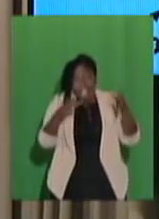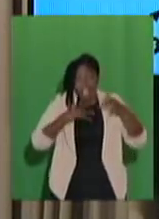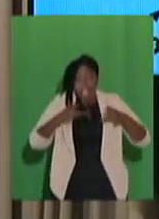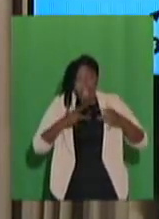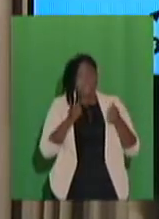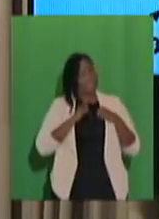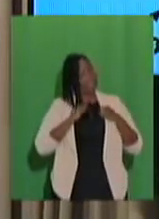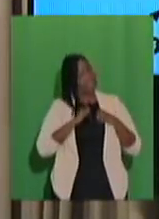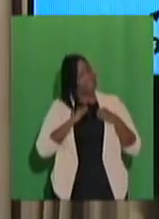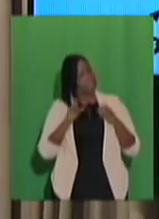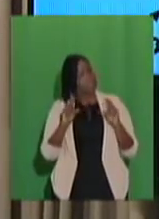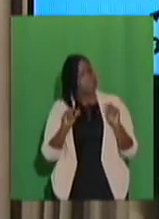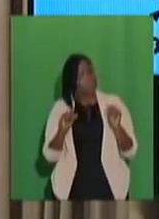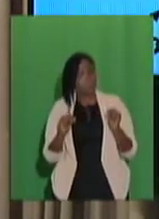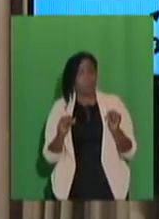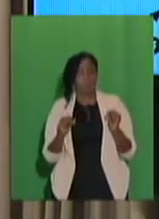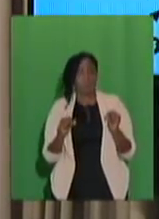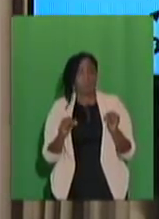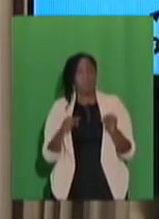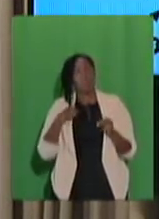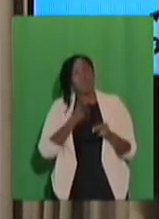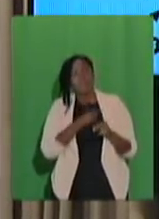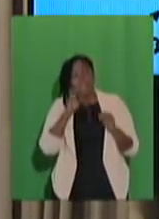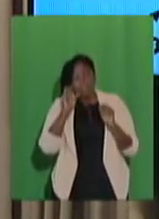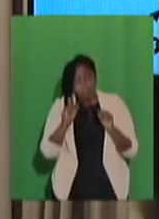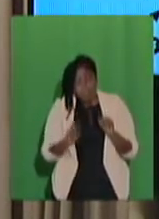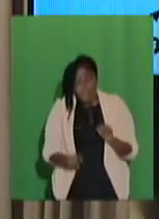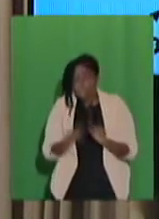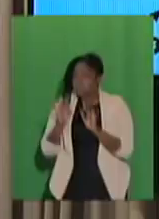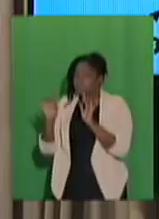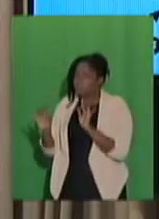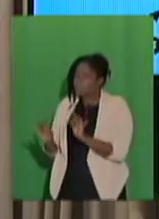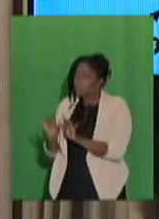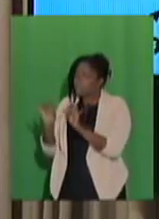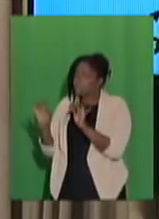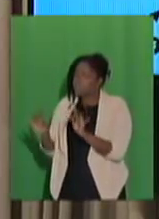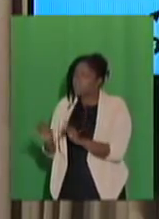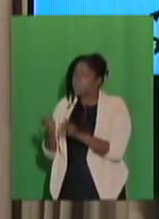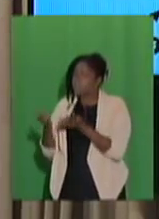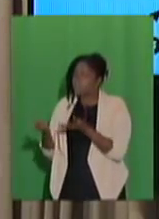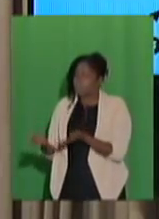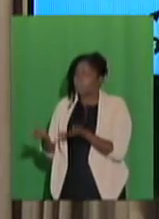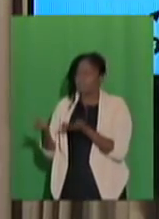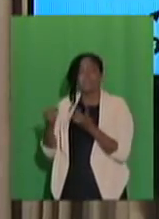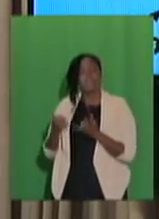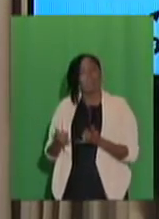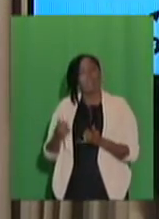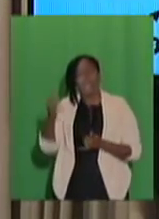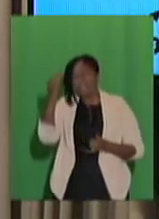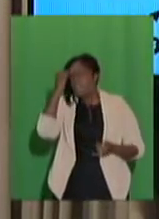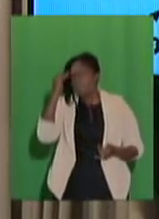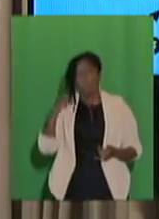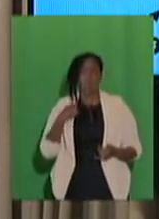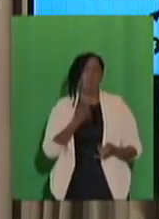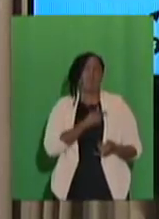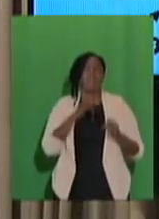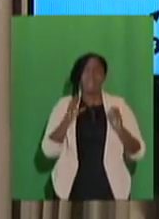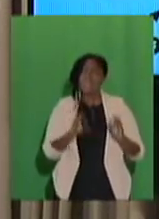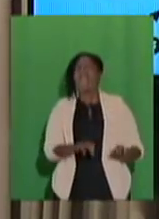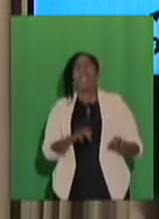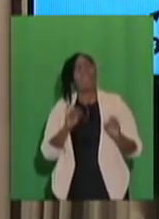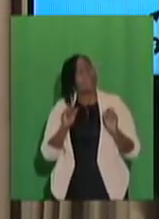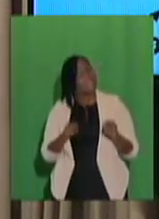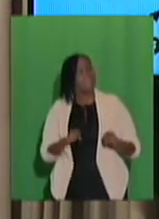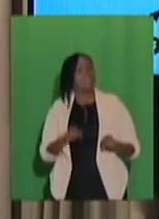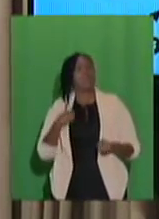did not bring it upon themselves. And we have to be compassionate at this time, as I know we can. We have to be